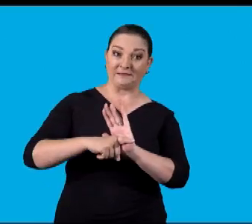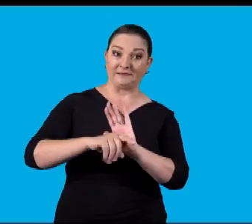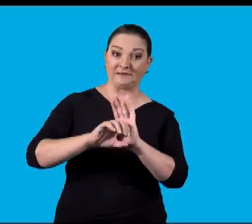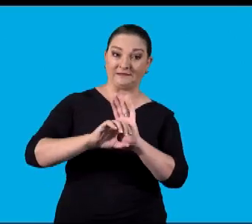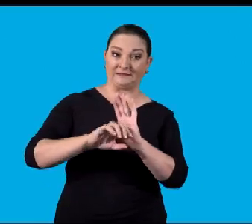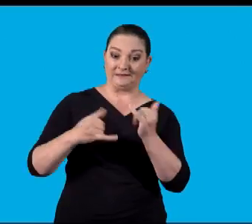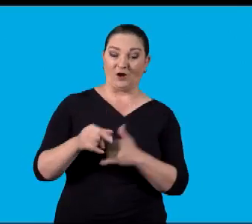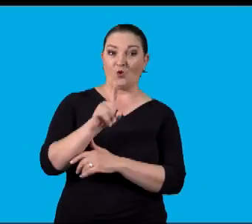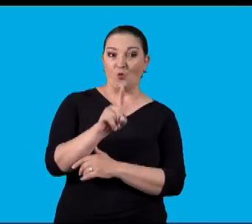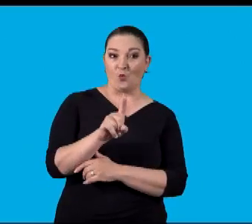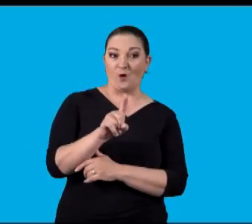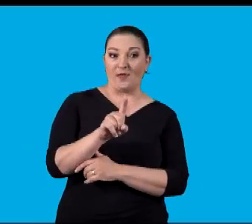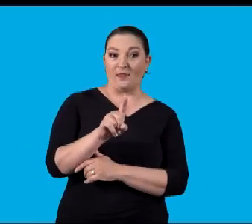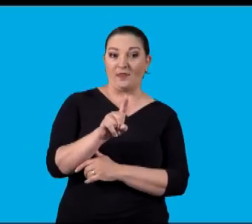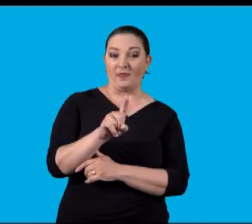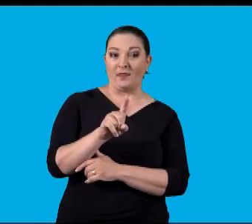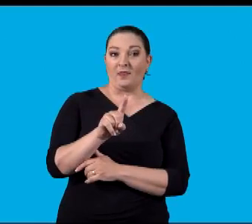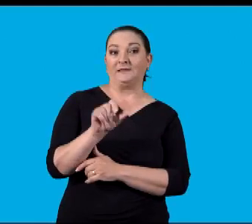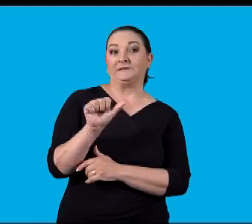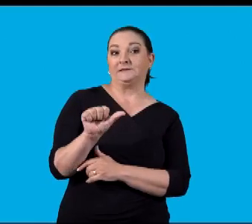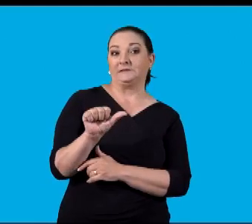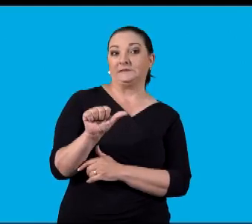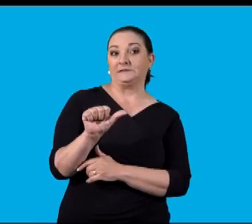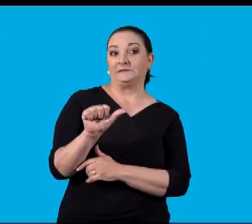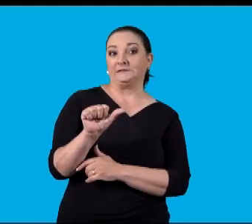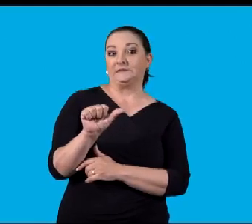minus current